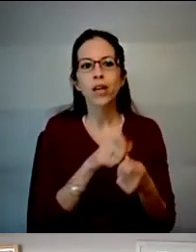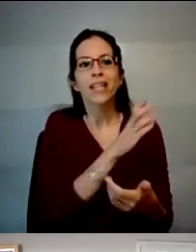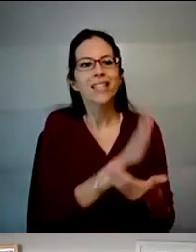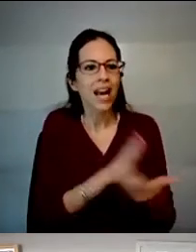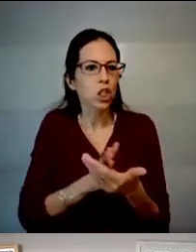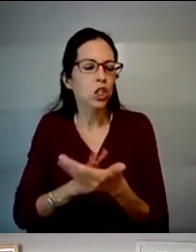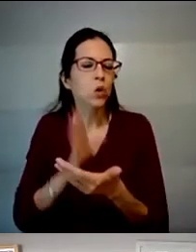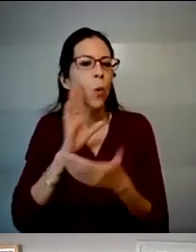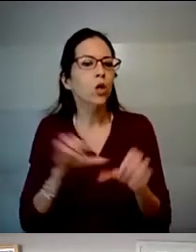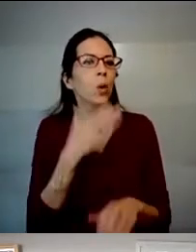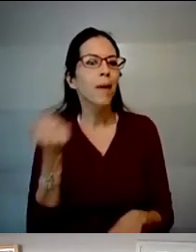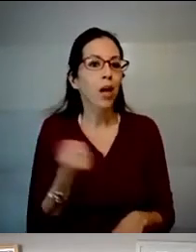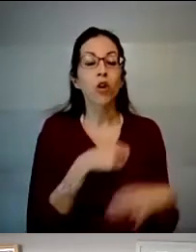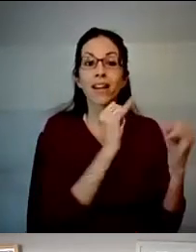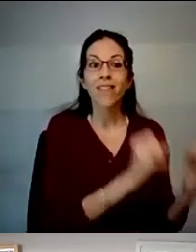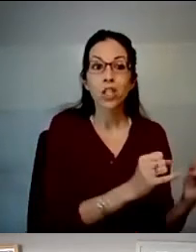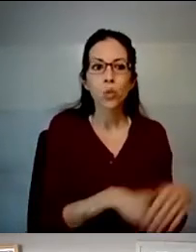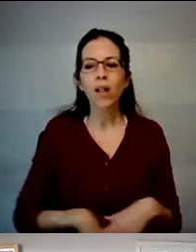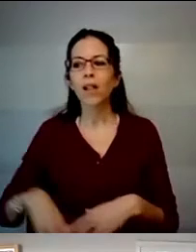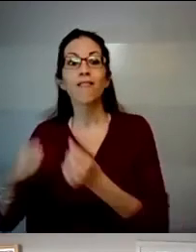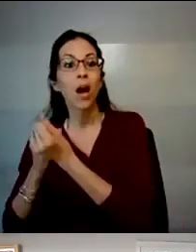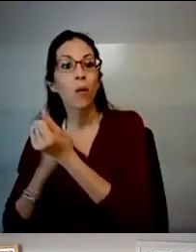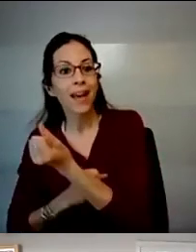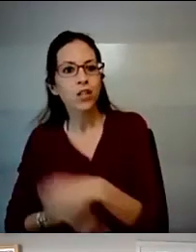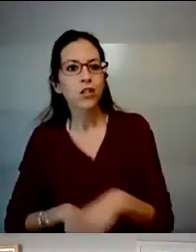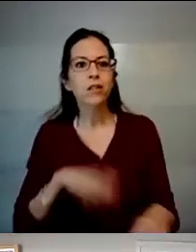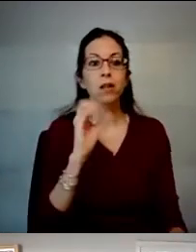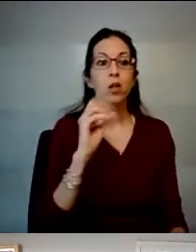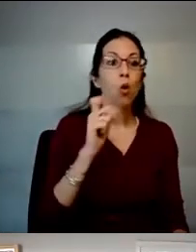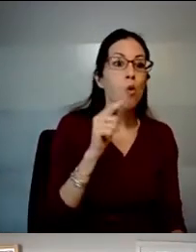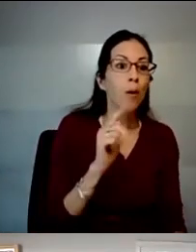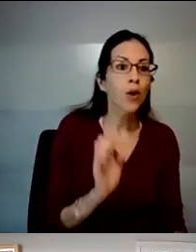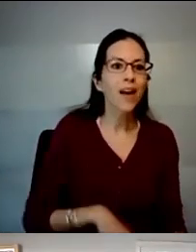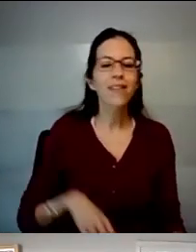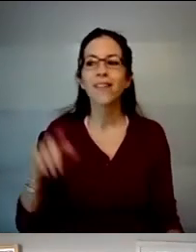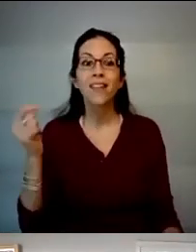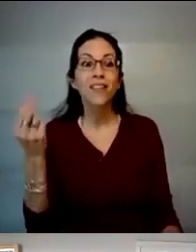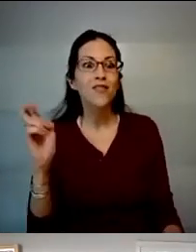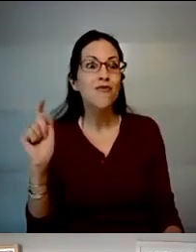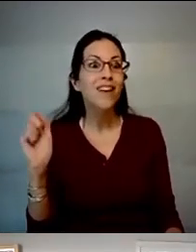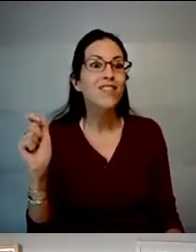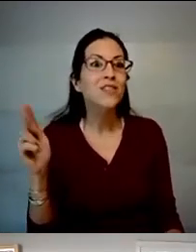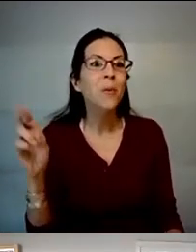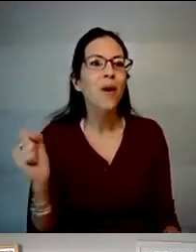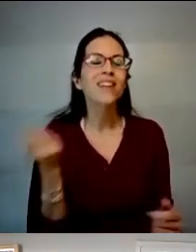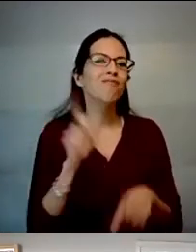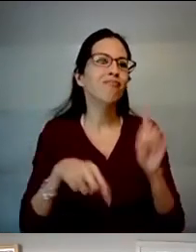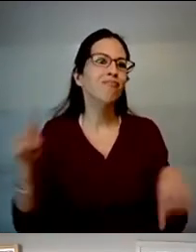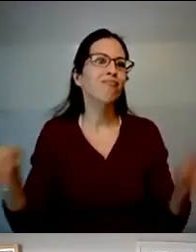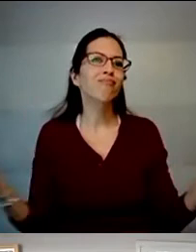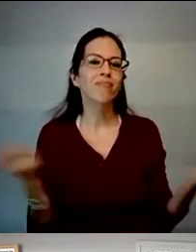individual, whether it's foundations, whether it's corporate. We did thrift stores, so we always want to have diversity. So just to give, there are kind of some fun things,